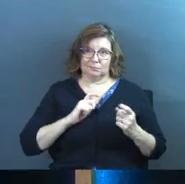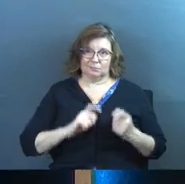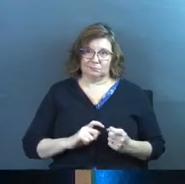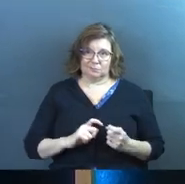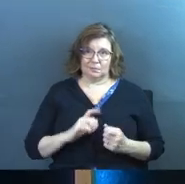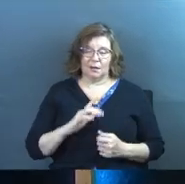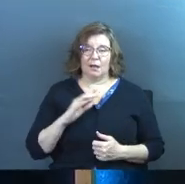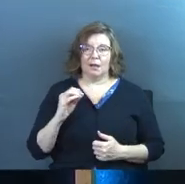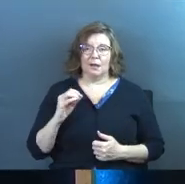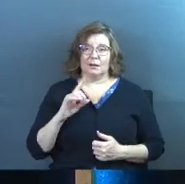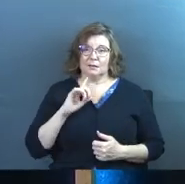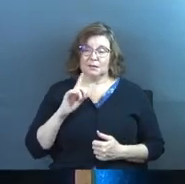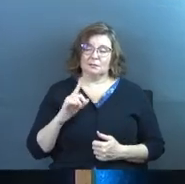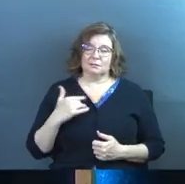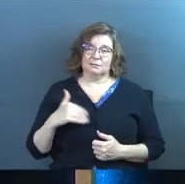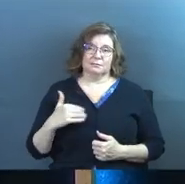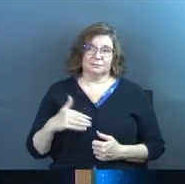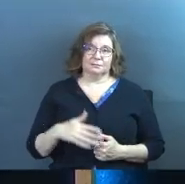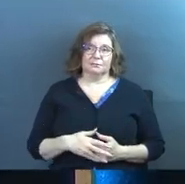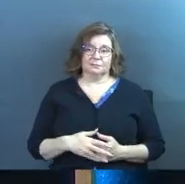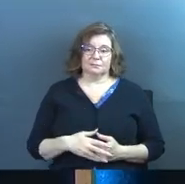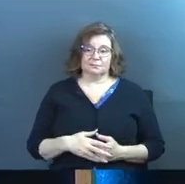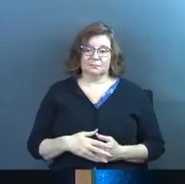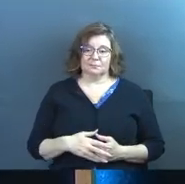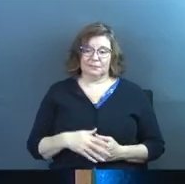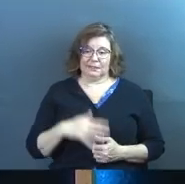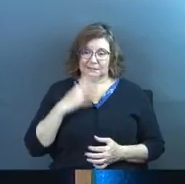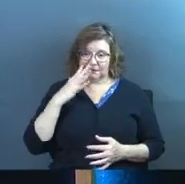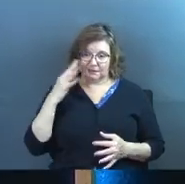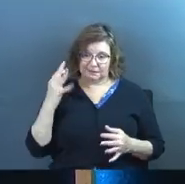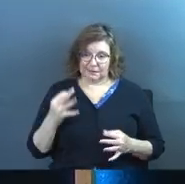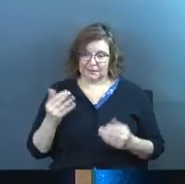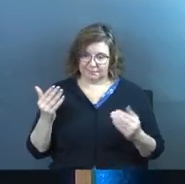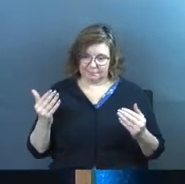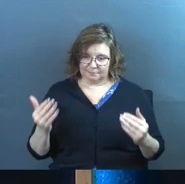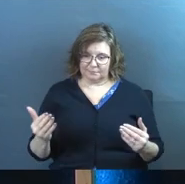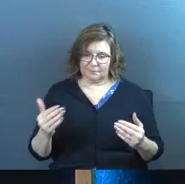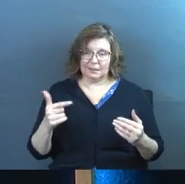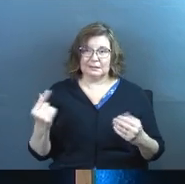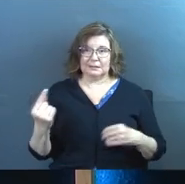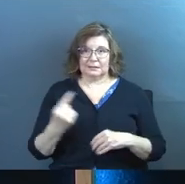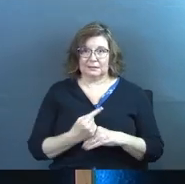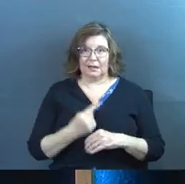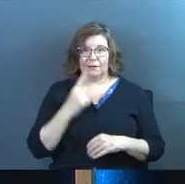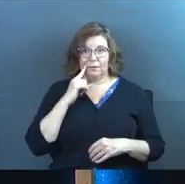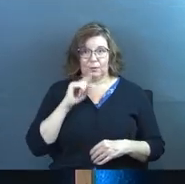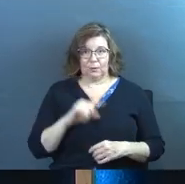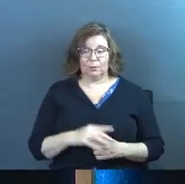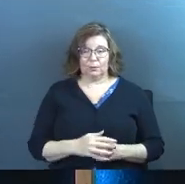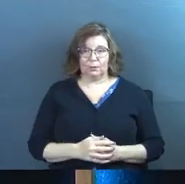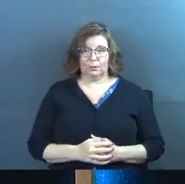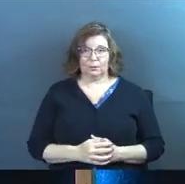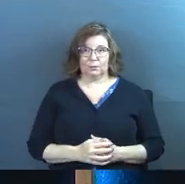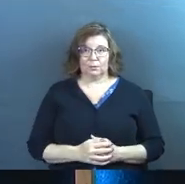And it's a drawn a line in the sand, and this is a day for you.